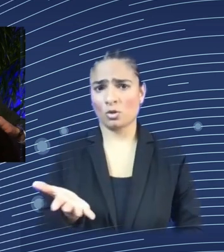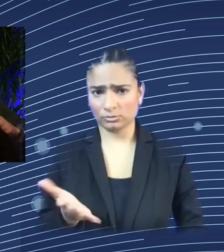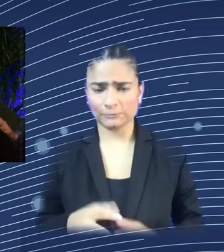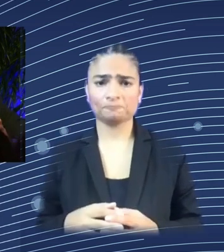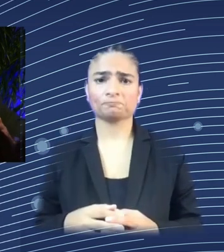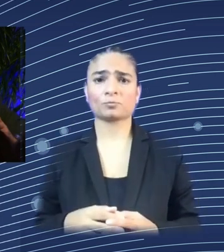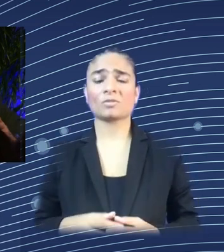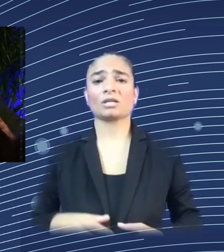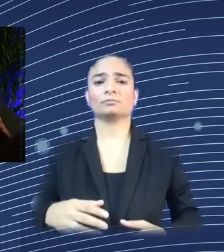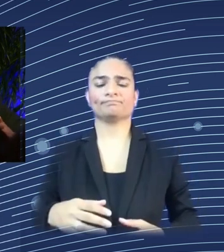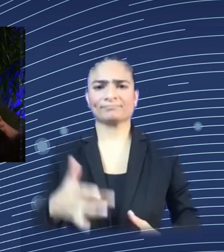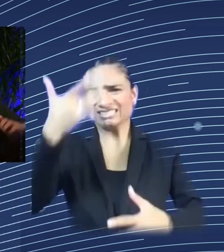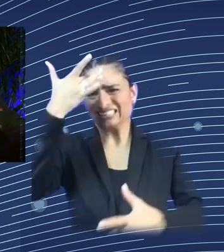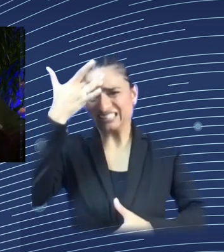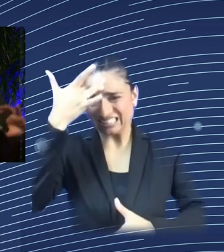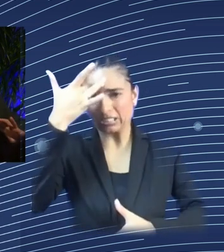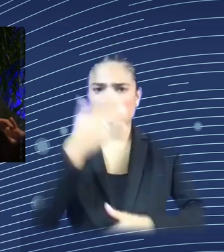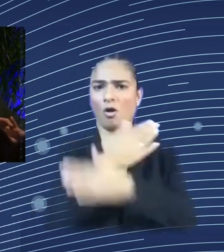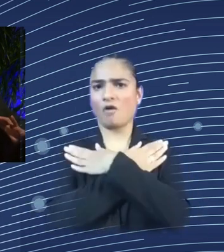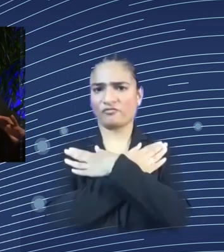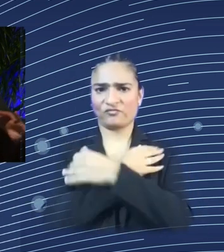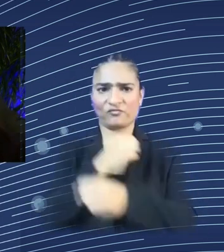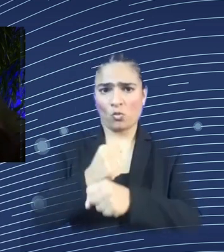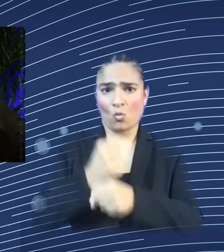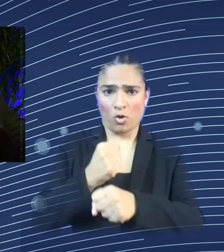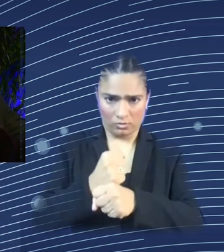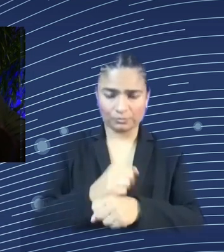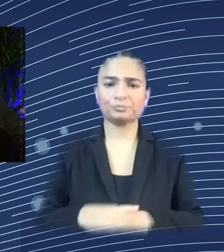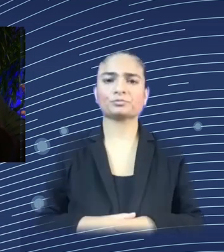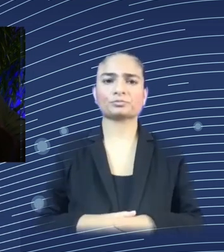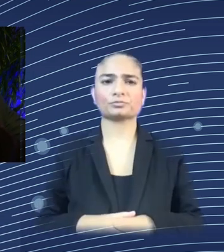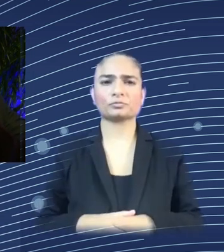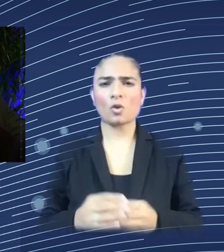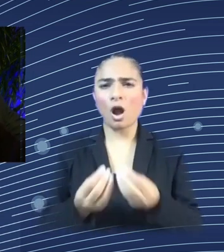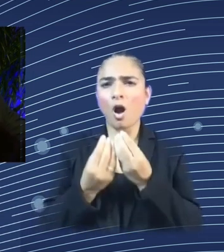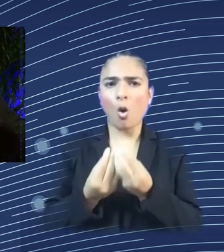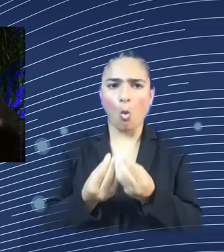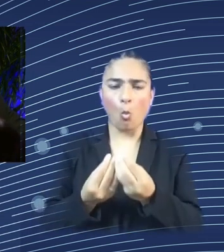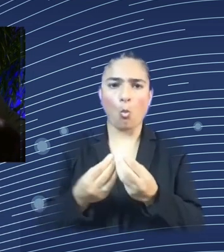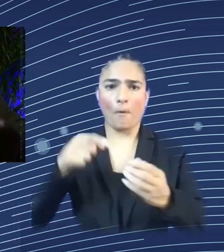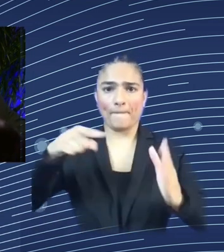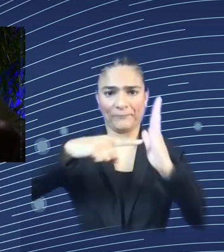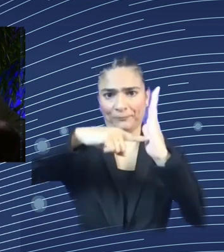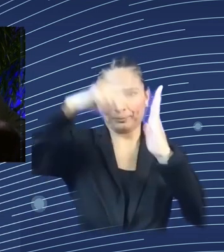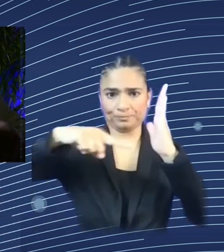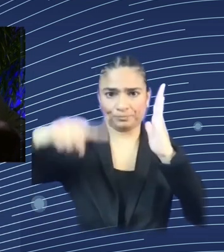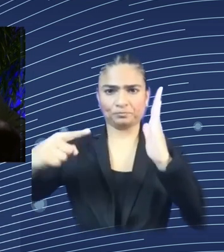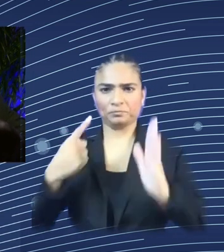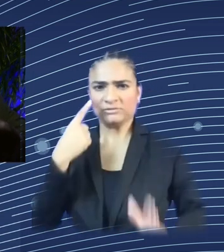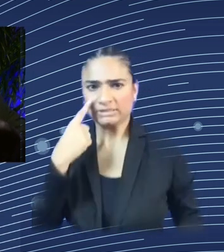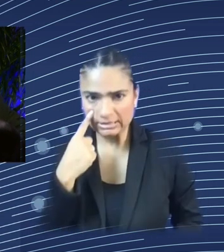not give an incentive to fire people? Let me create a more concrete example out of this. We